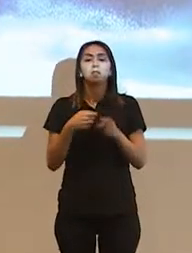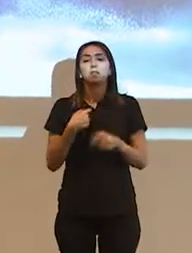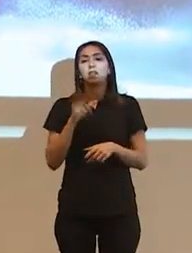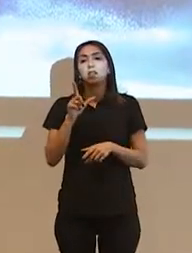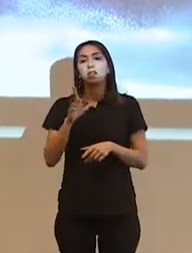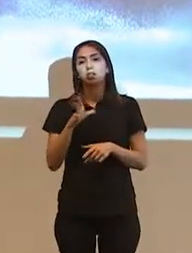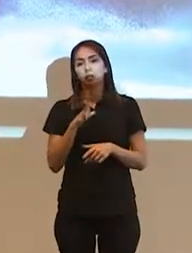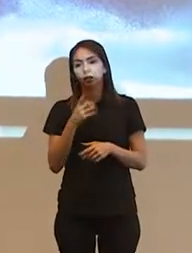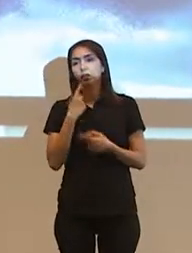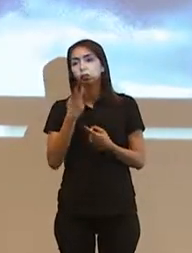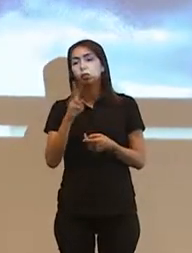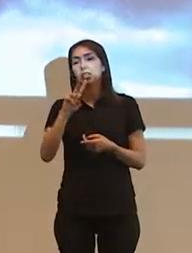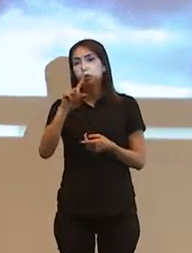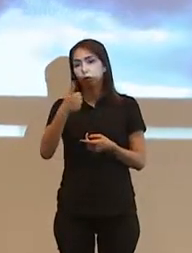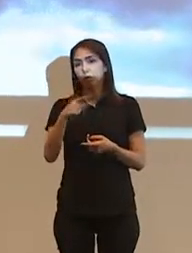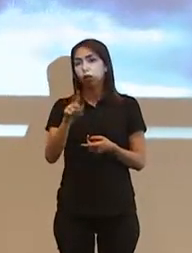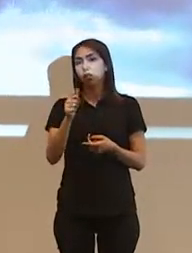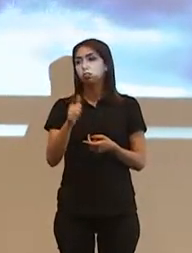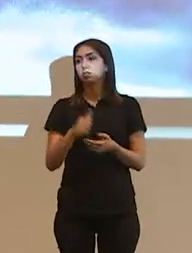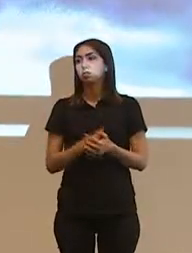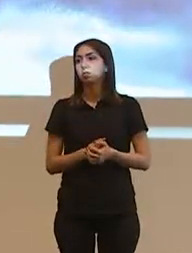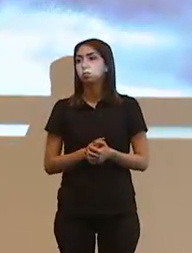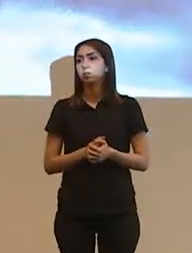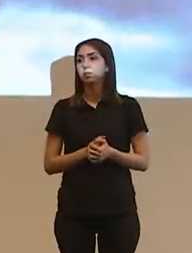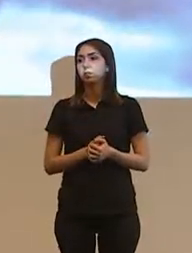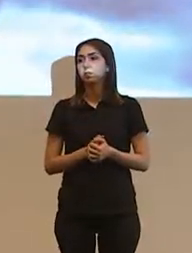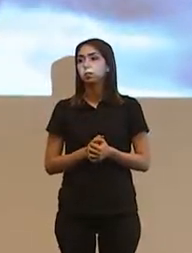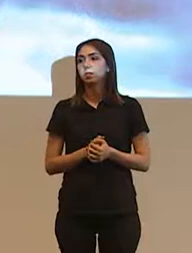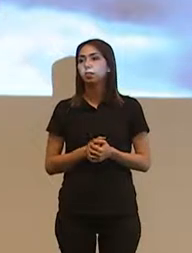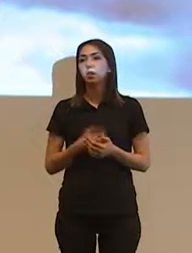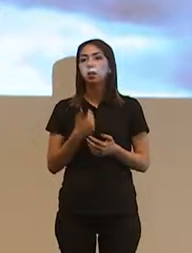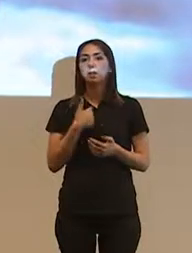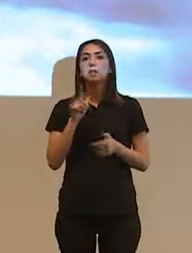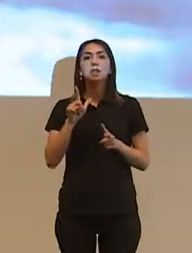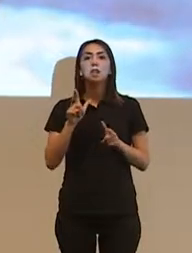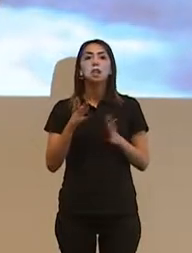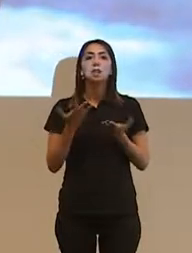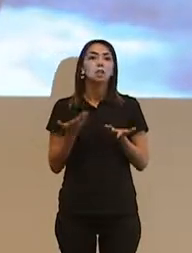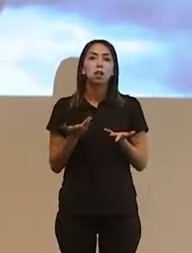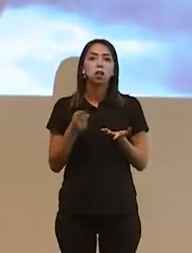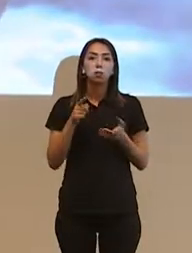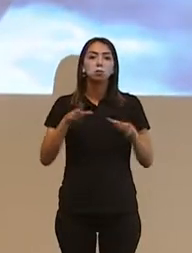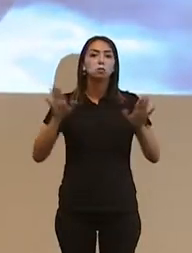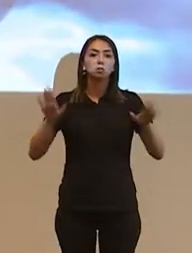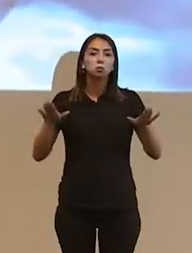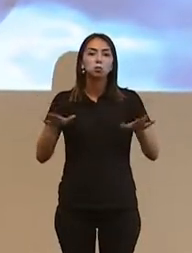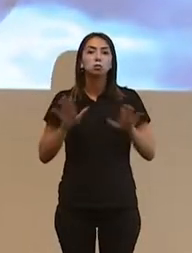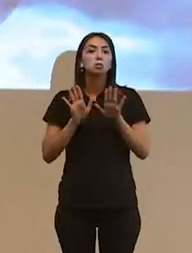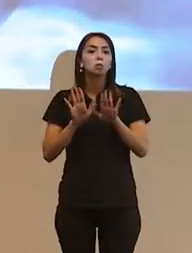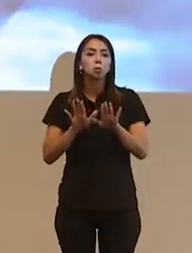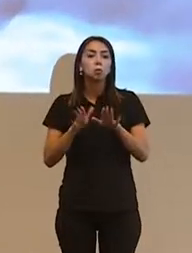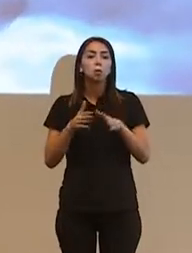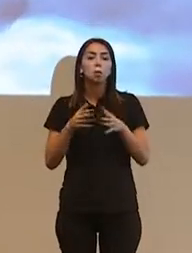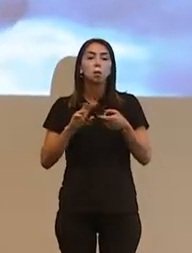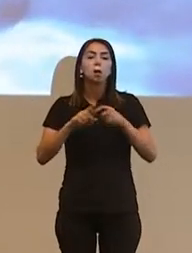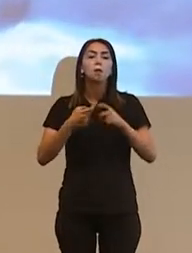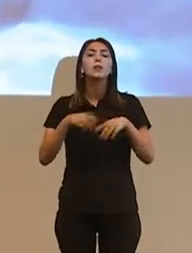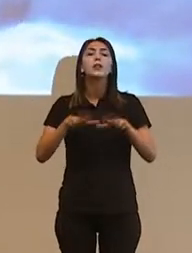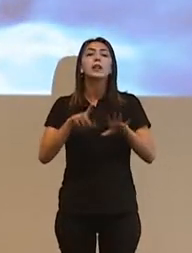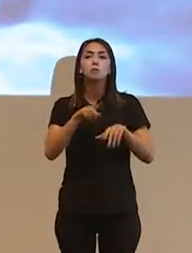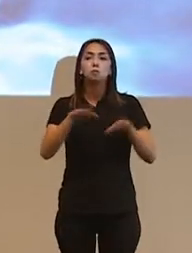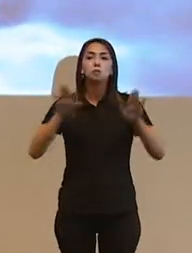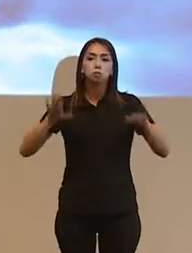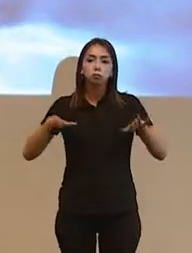reason why we need a brand new methodology that's what i said in 2016 so we don't